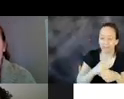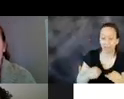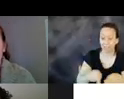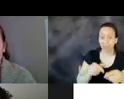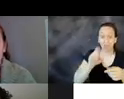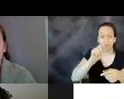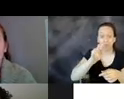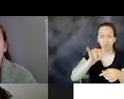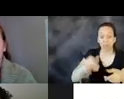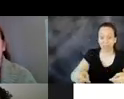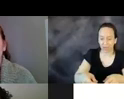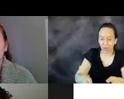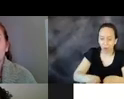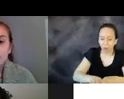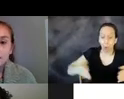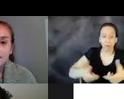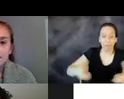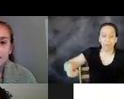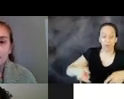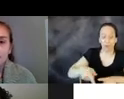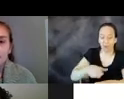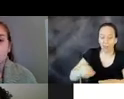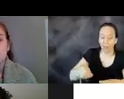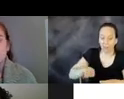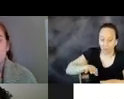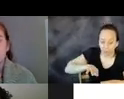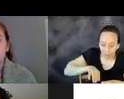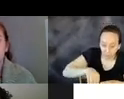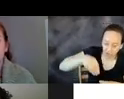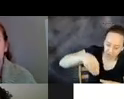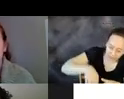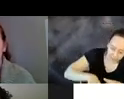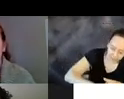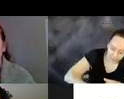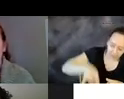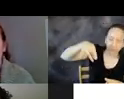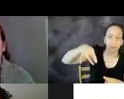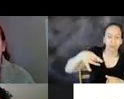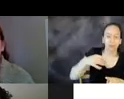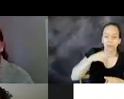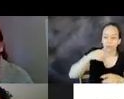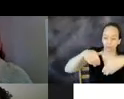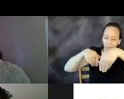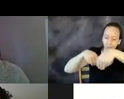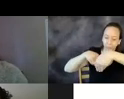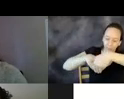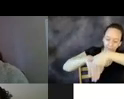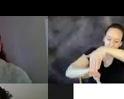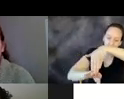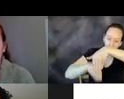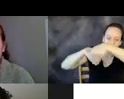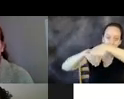the opening so that the door can be pushed in and tickets and receipts can be retrieved in a single motion with one hand.